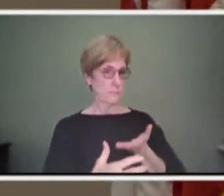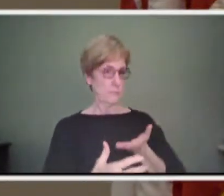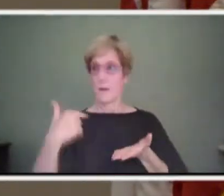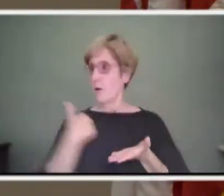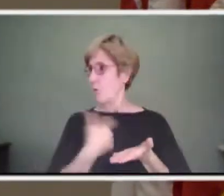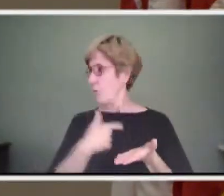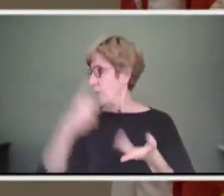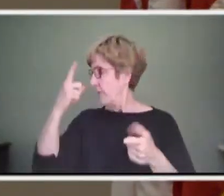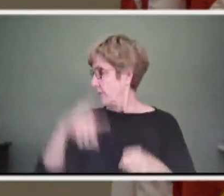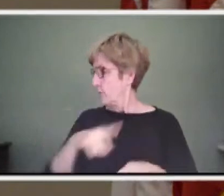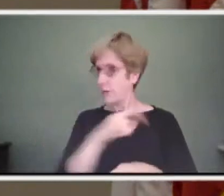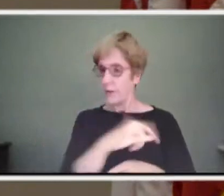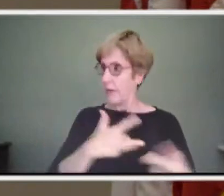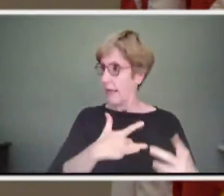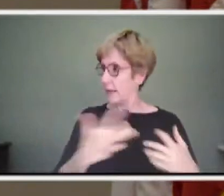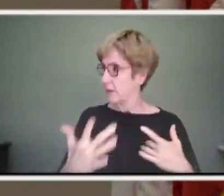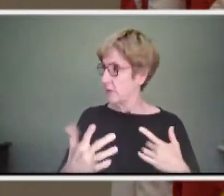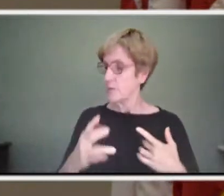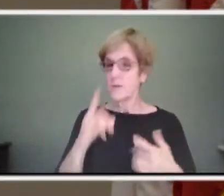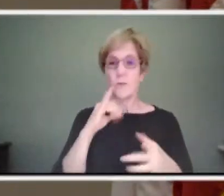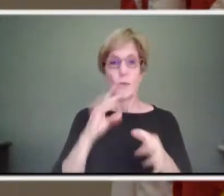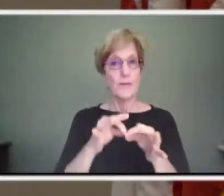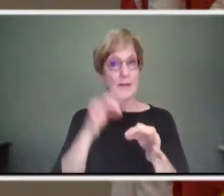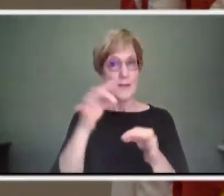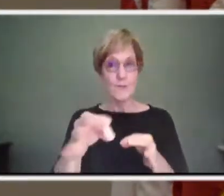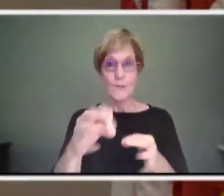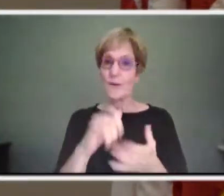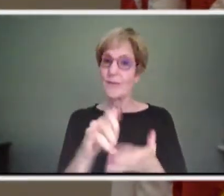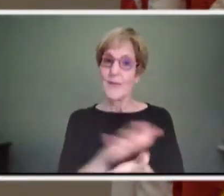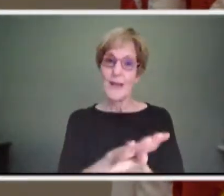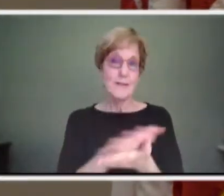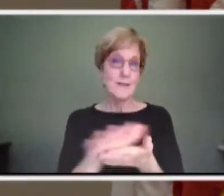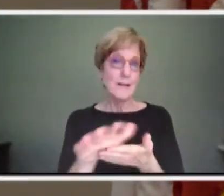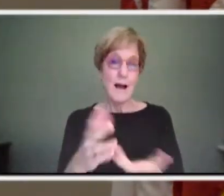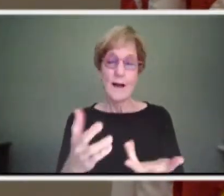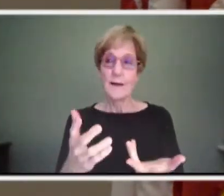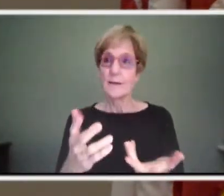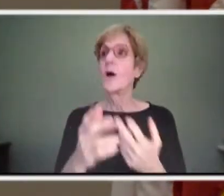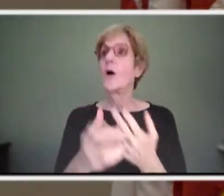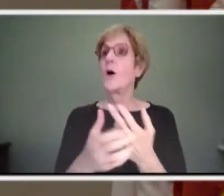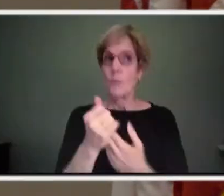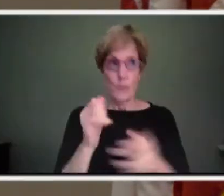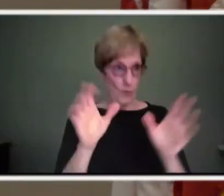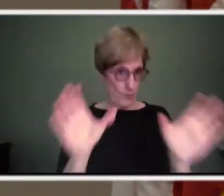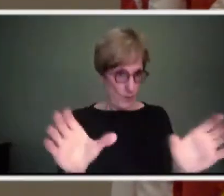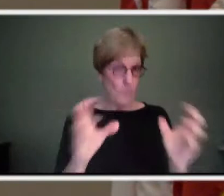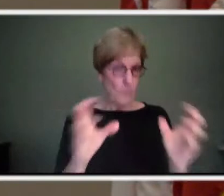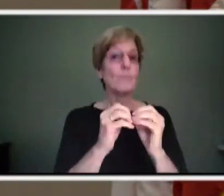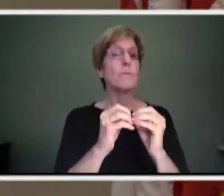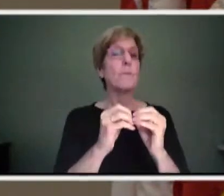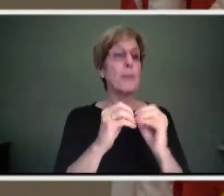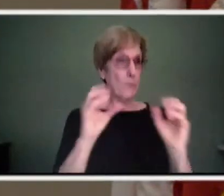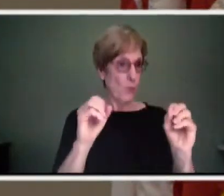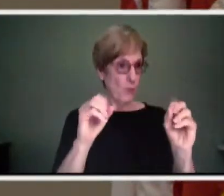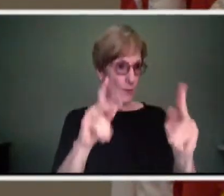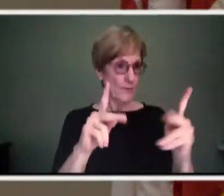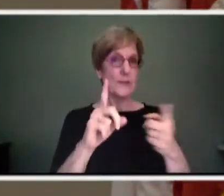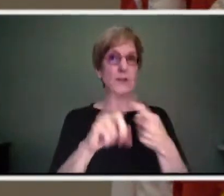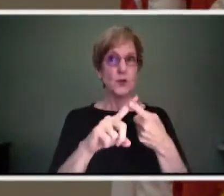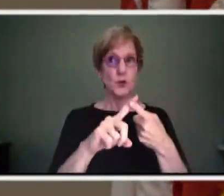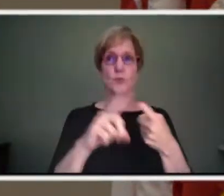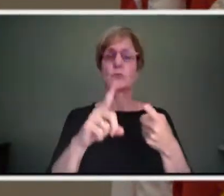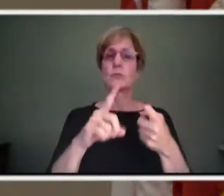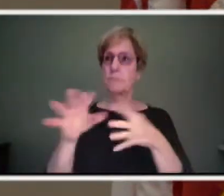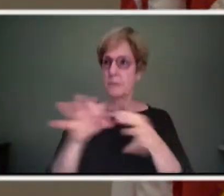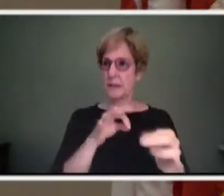actually being very kind to say that we're going to give both parties more time to articulate this to the broader council so that